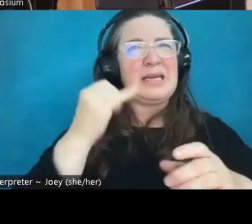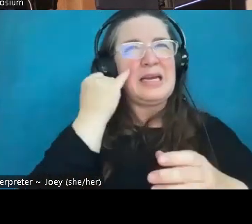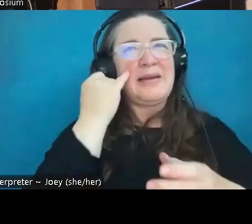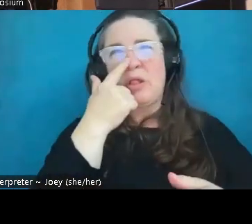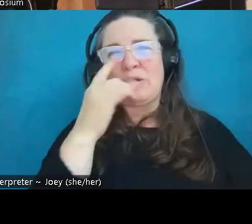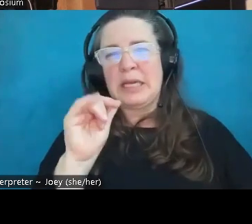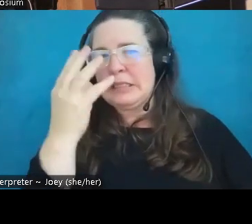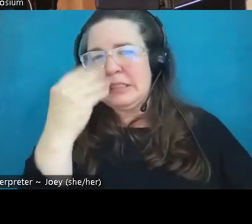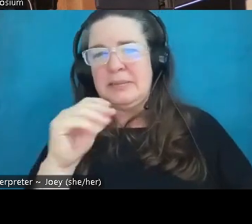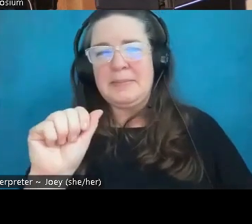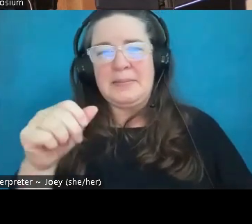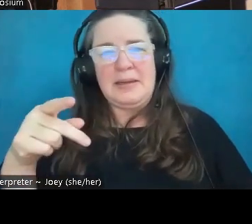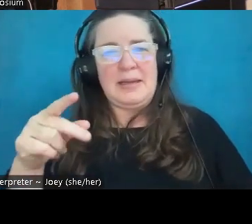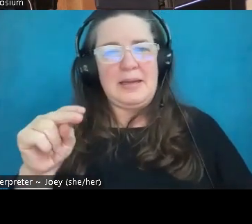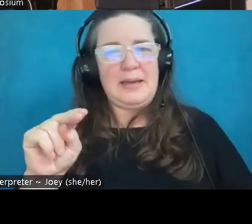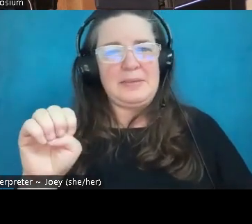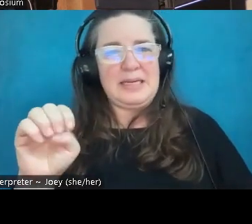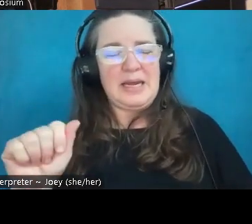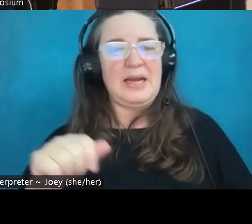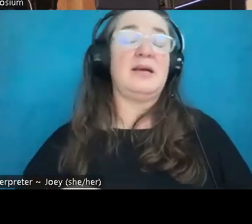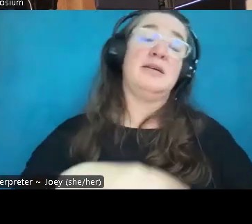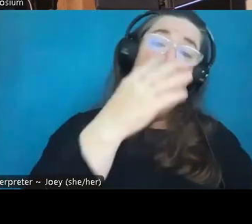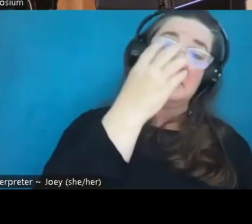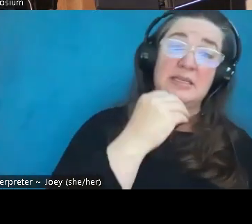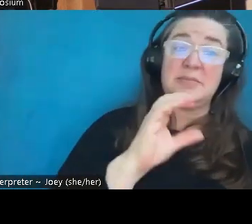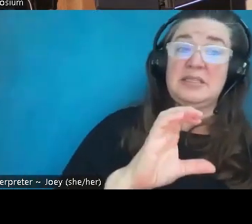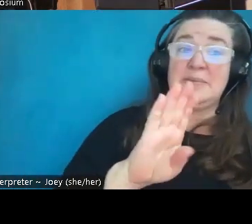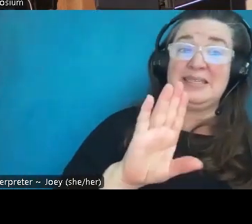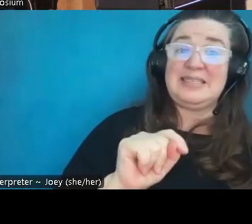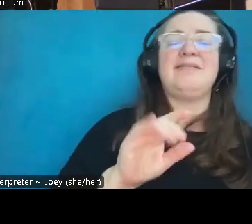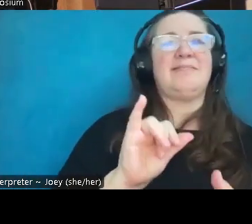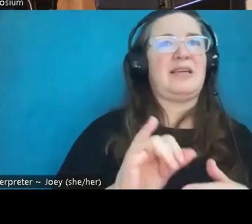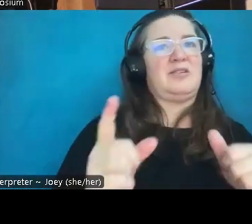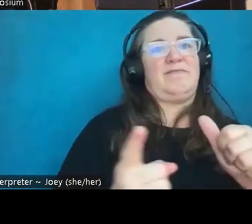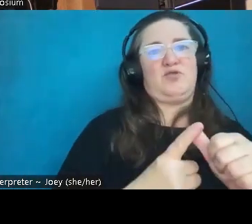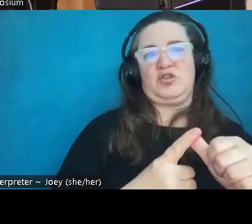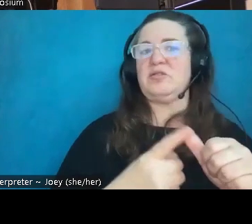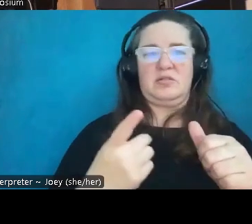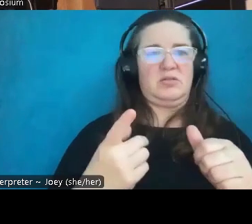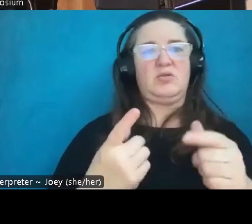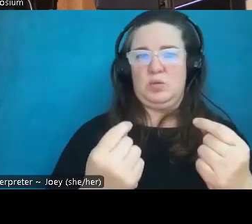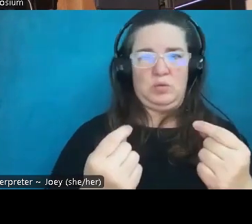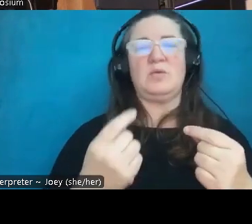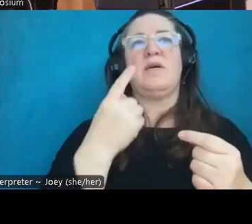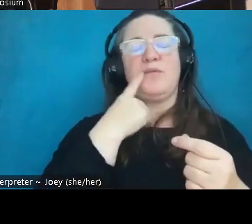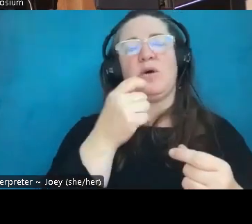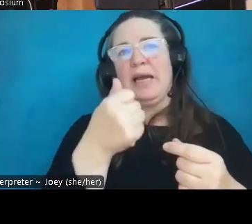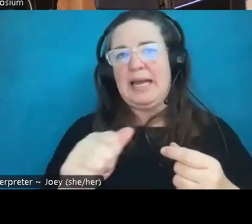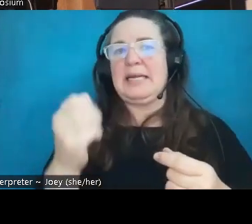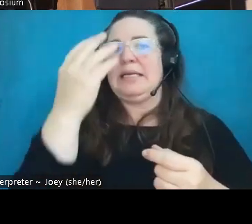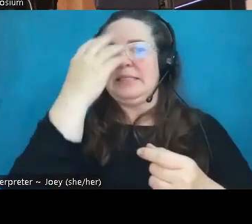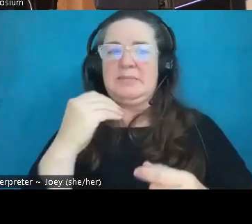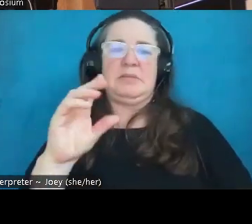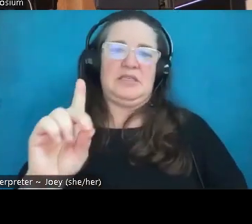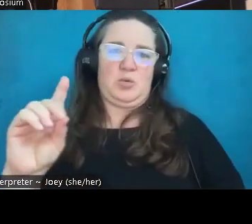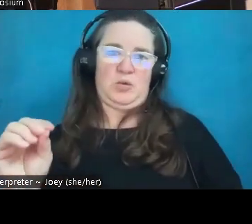or otherwise, sleep CBT is first line for any sort of sleep disorder that's not sleep apnea. And the Veterans